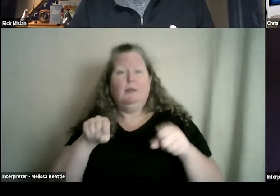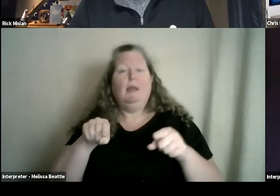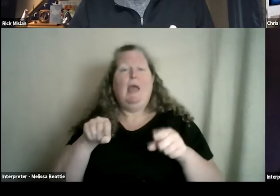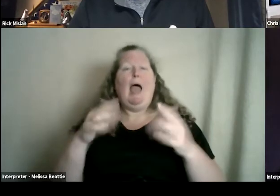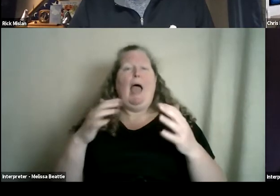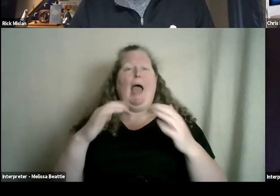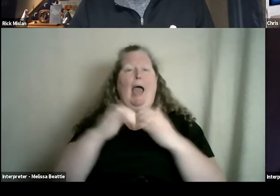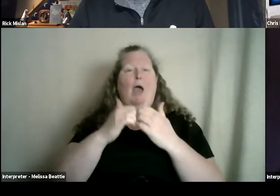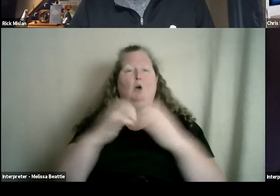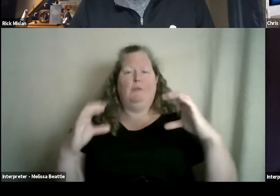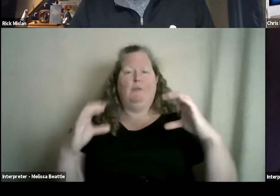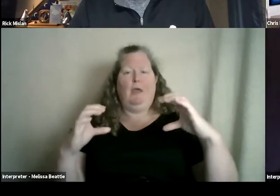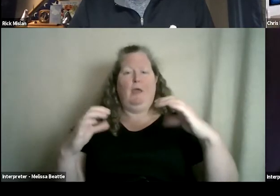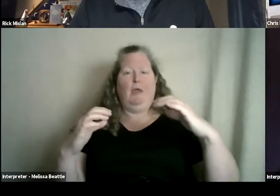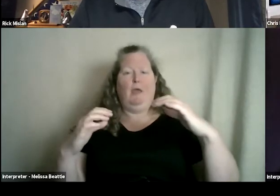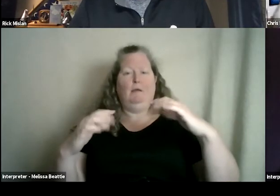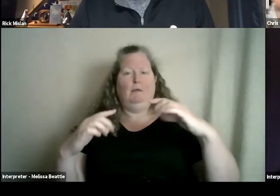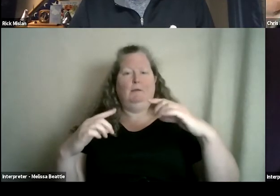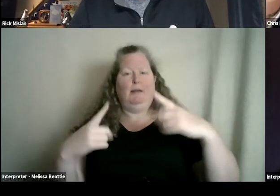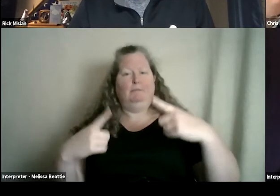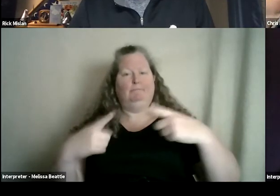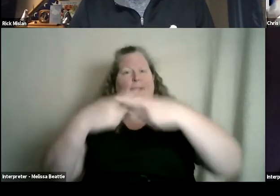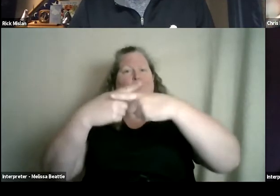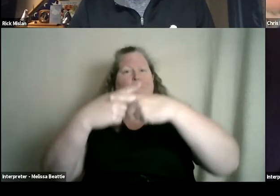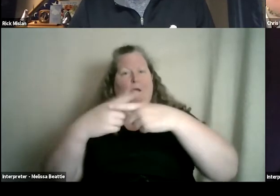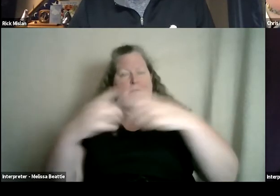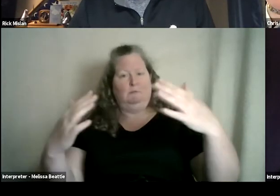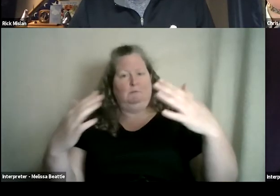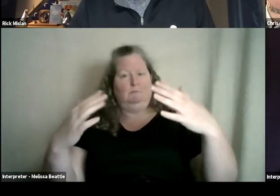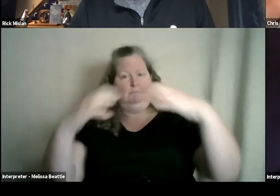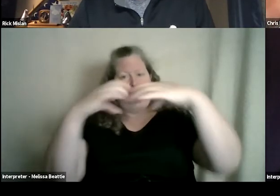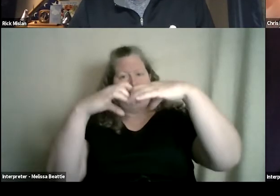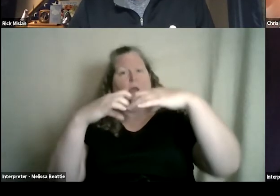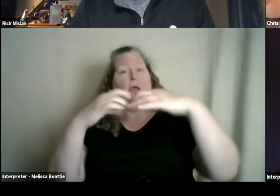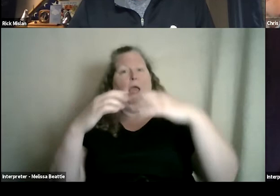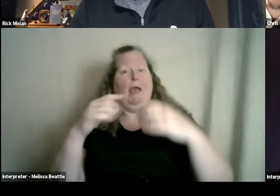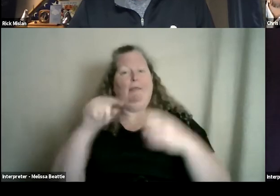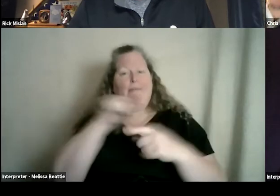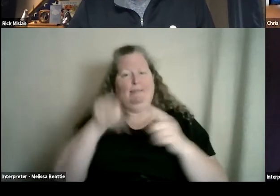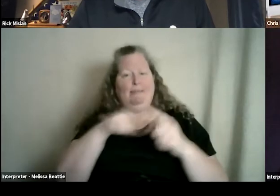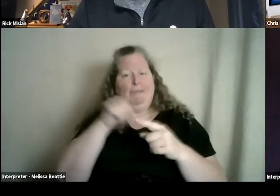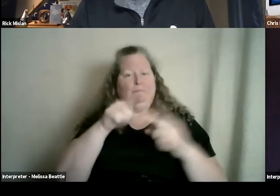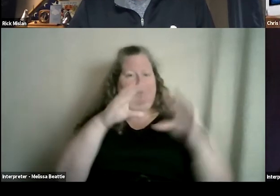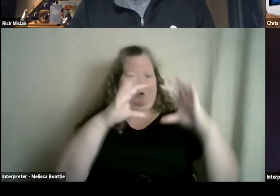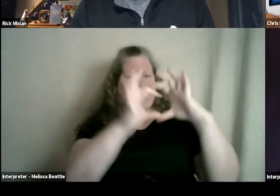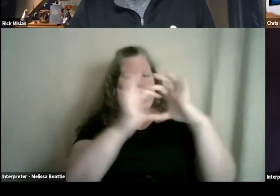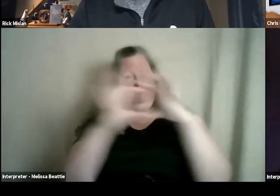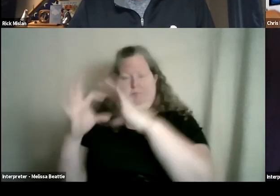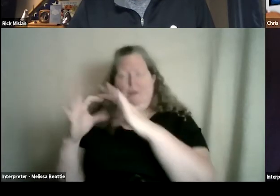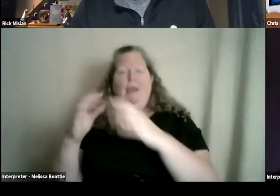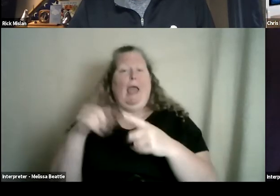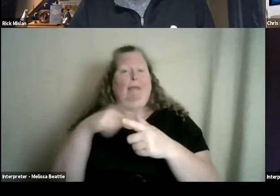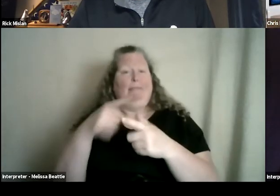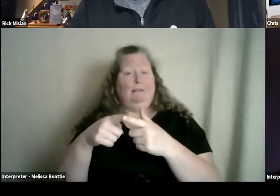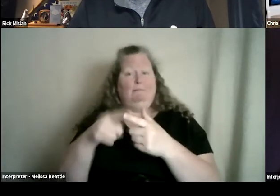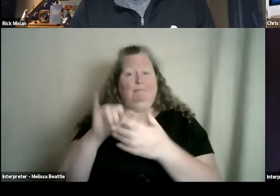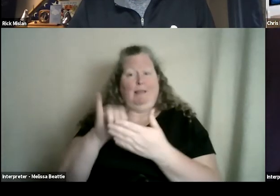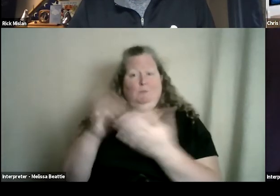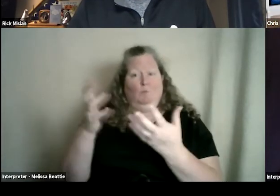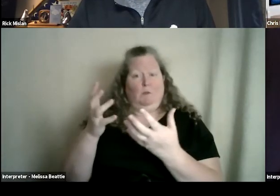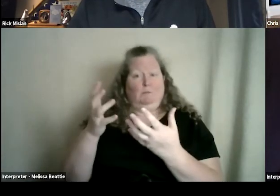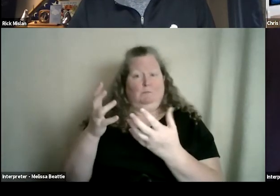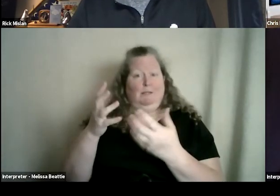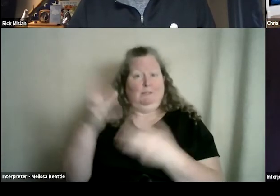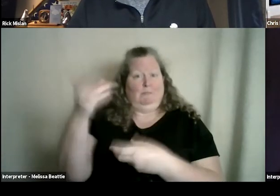have 3 items in common. So I took the diagram, and we are doing this from a cybersecurity perspective.